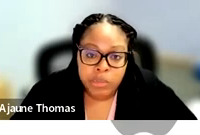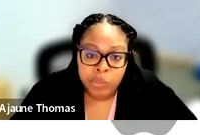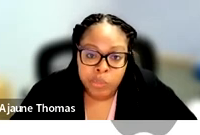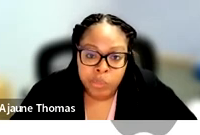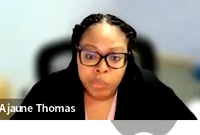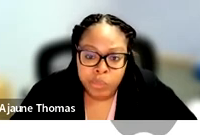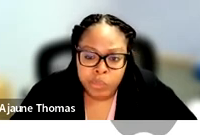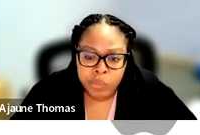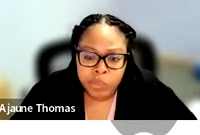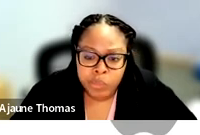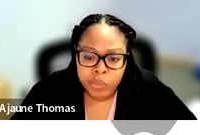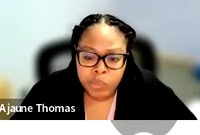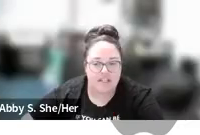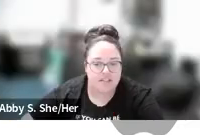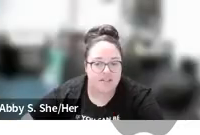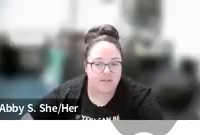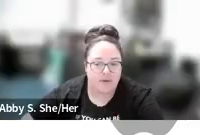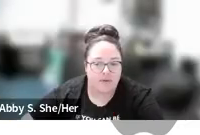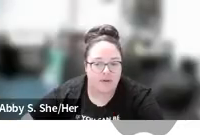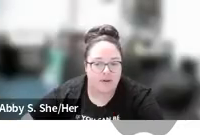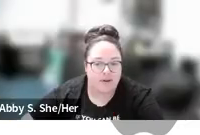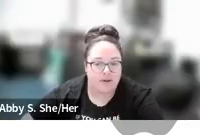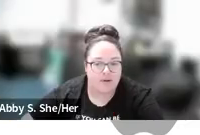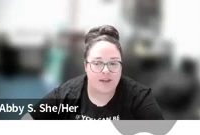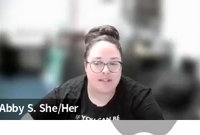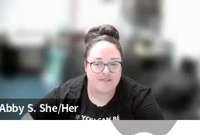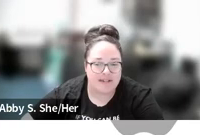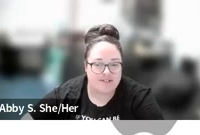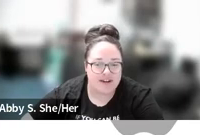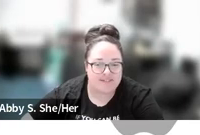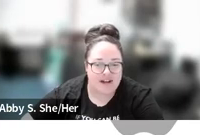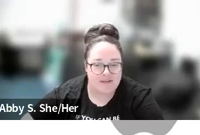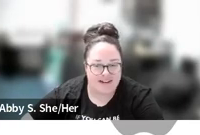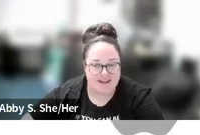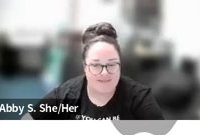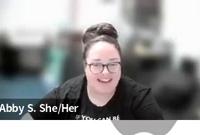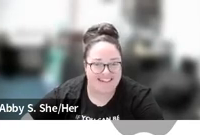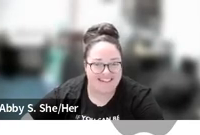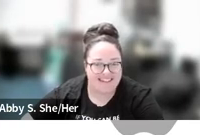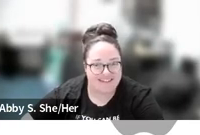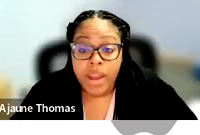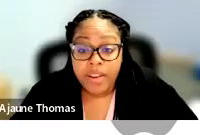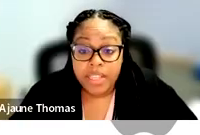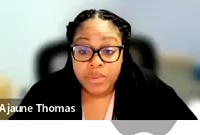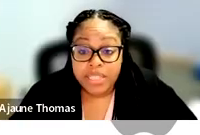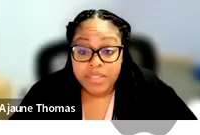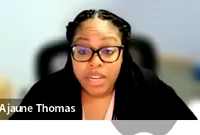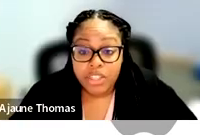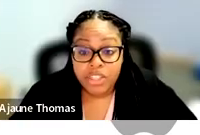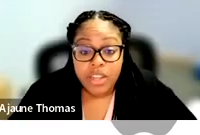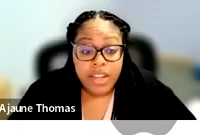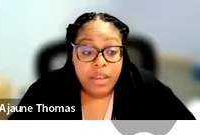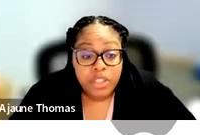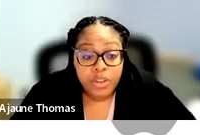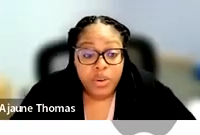device. And it looks like TJ wrote, okay, please repeat, trying to follow on iPad. Oh, and how to get to assistive